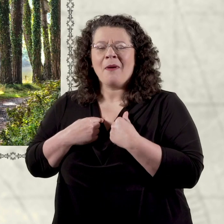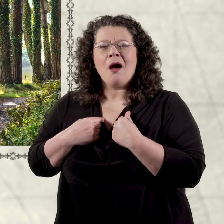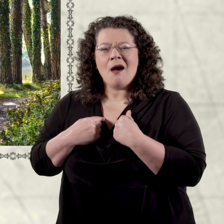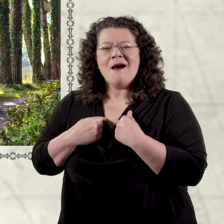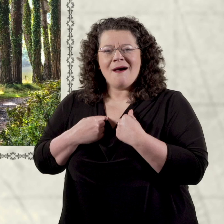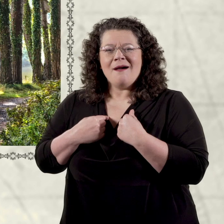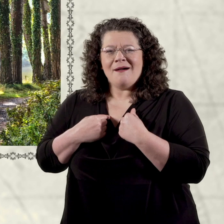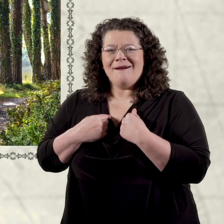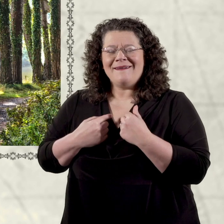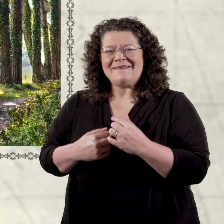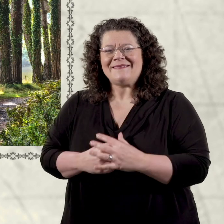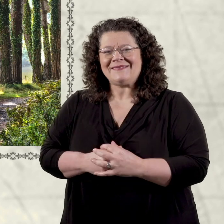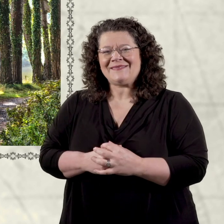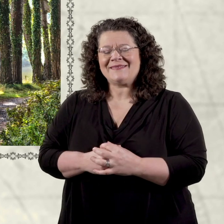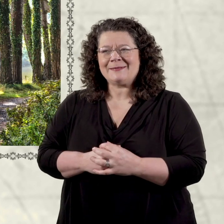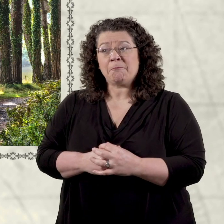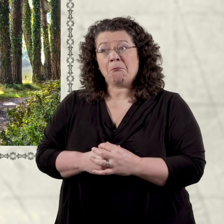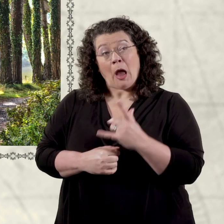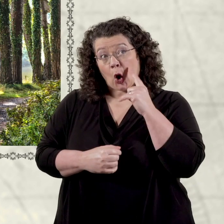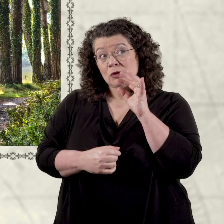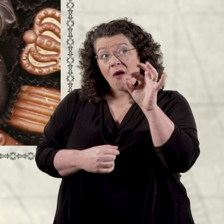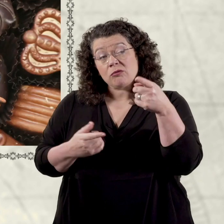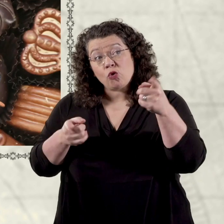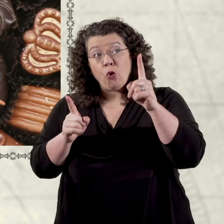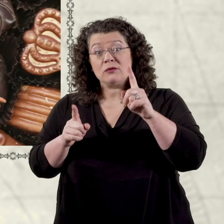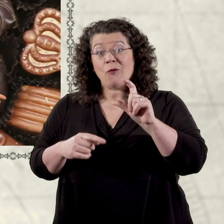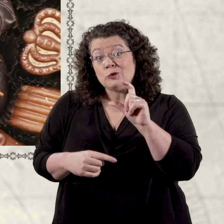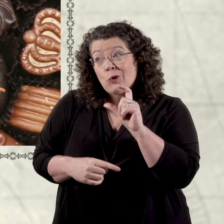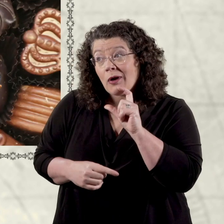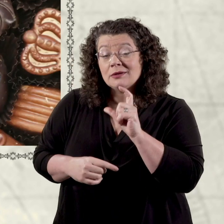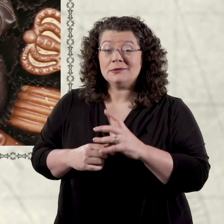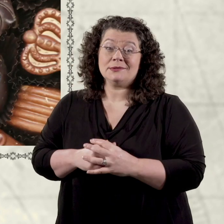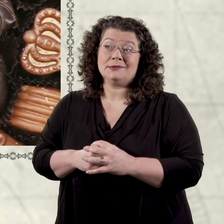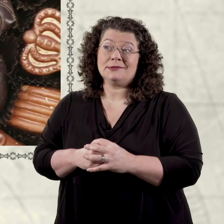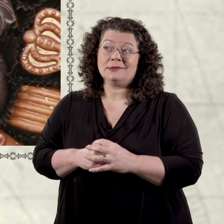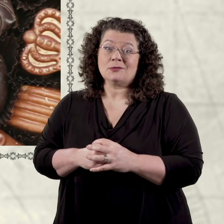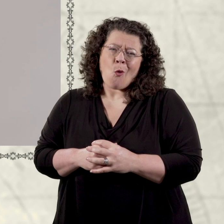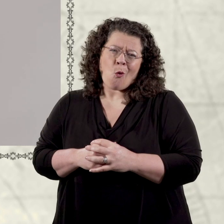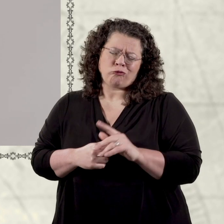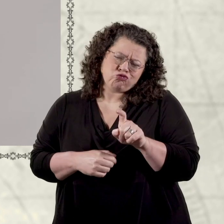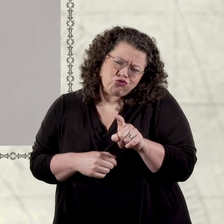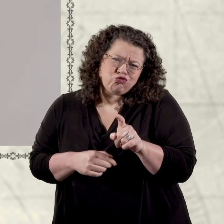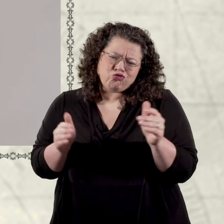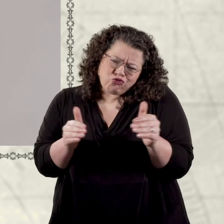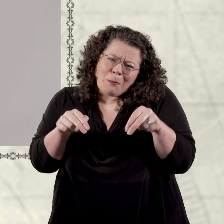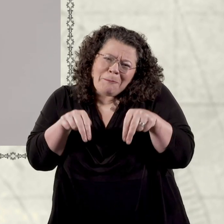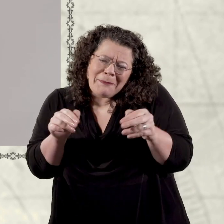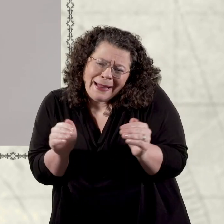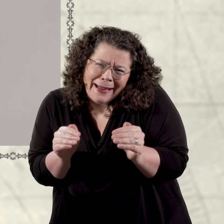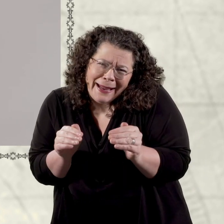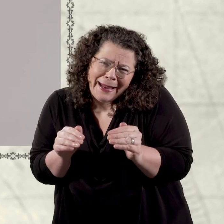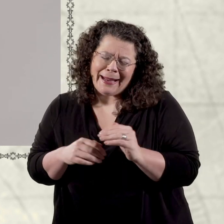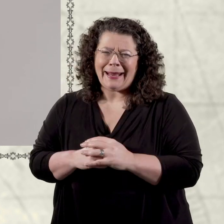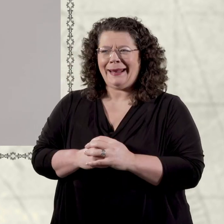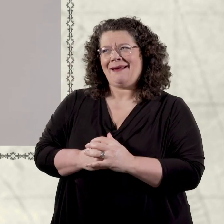me. Now, I could have asked for chocolate or a cute little puppy.